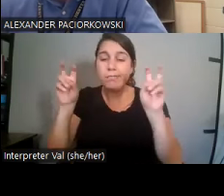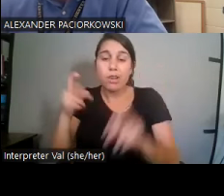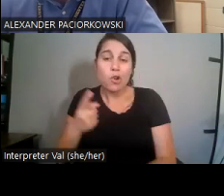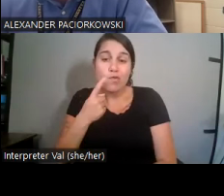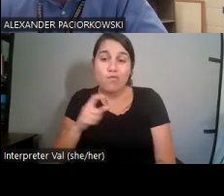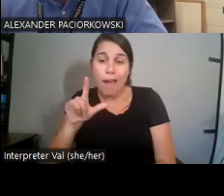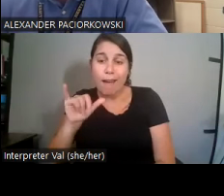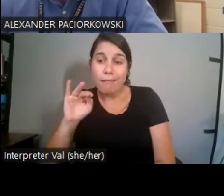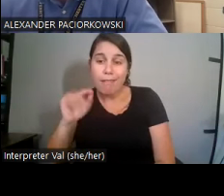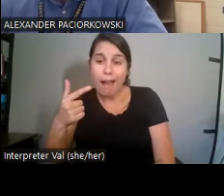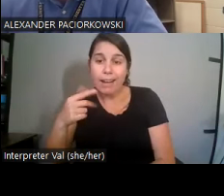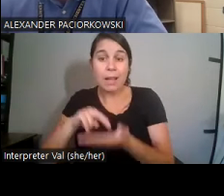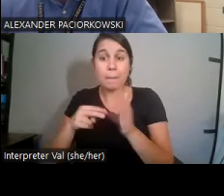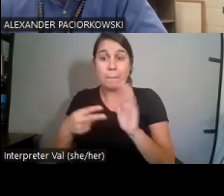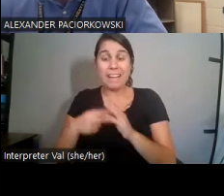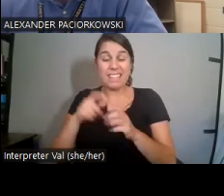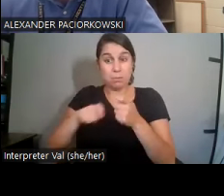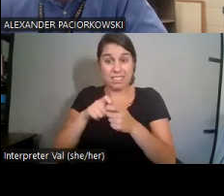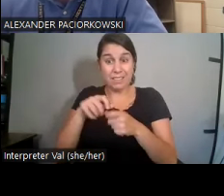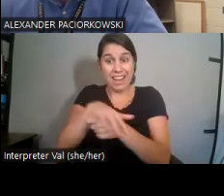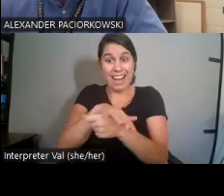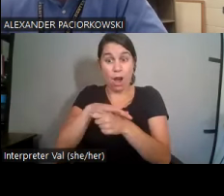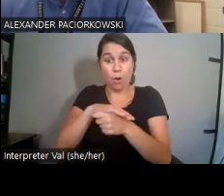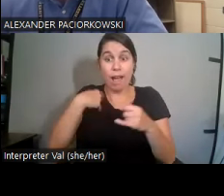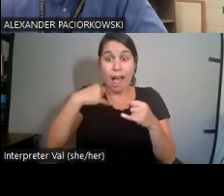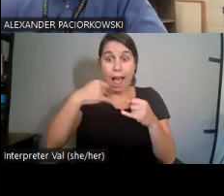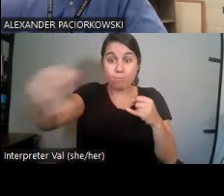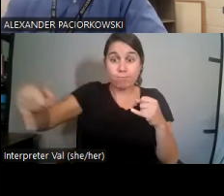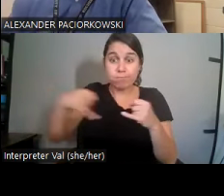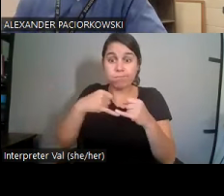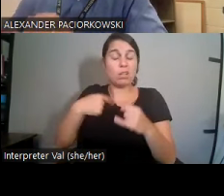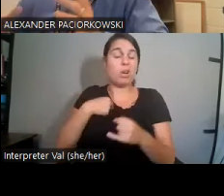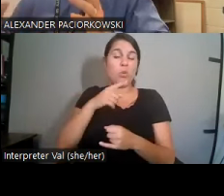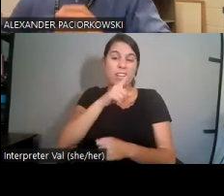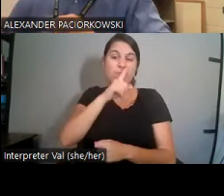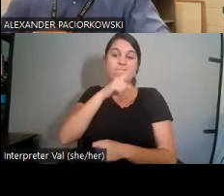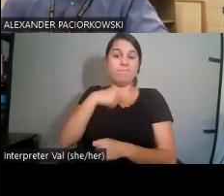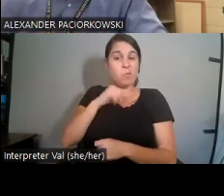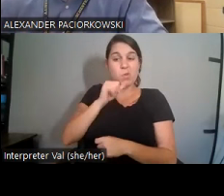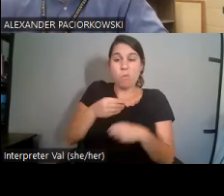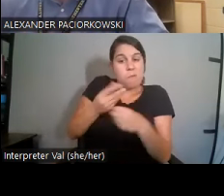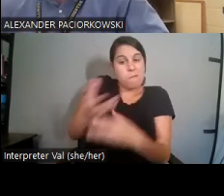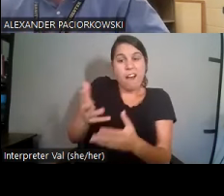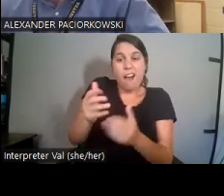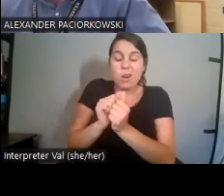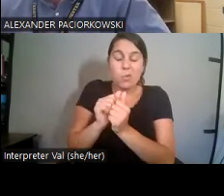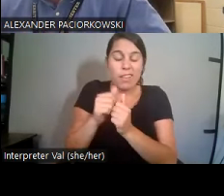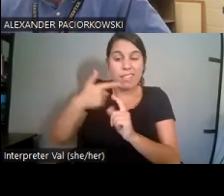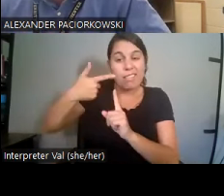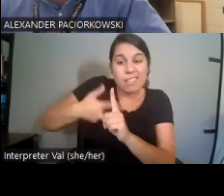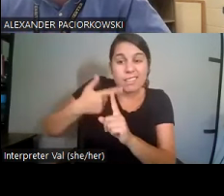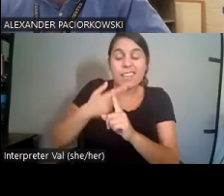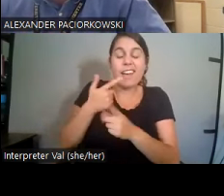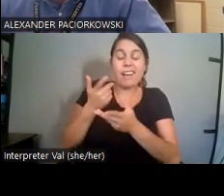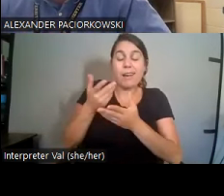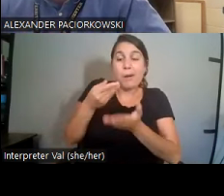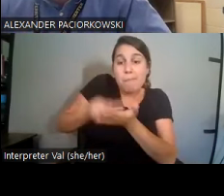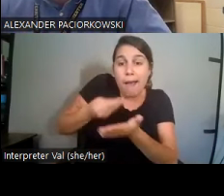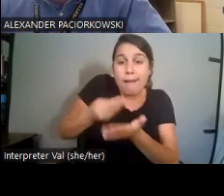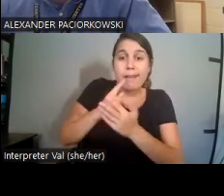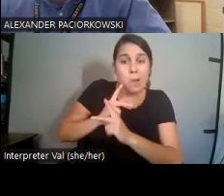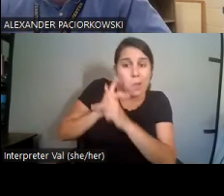restricting lending to certain neighborhoods based on skin color, and restrictive covenants. So sales and rental properties were only given to